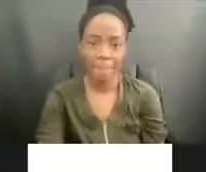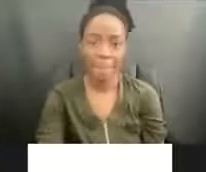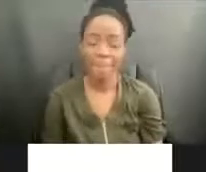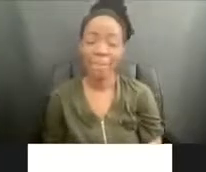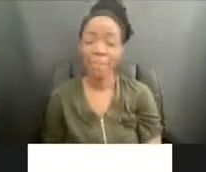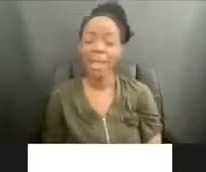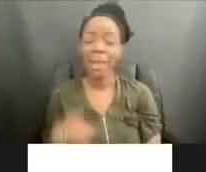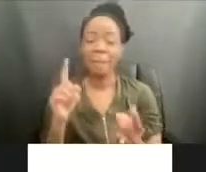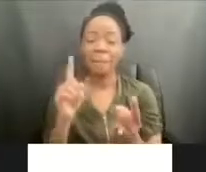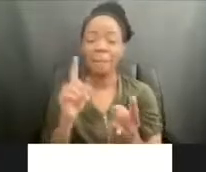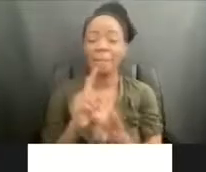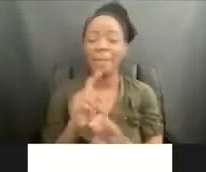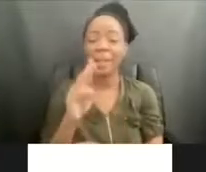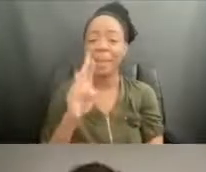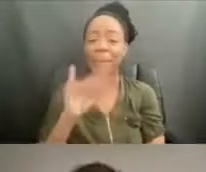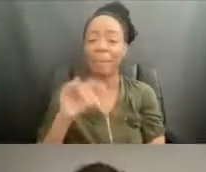Ross.